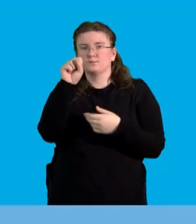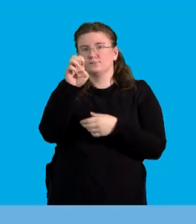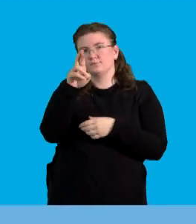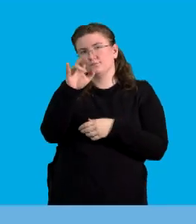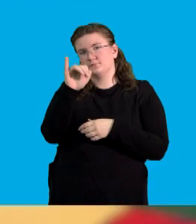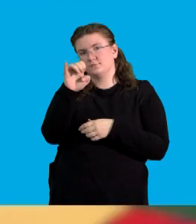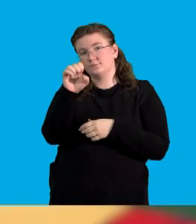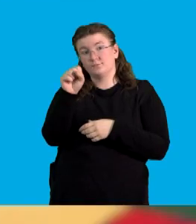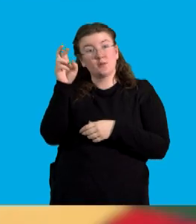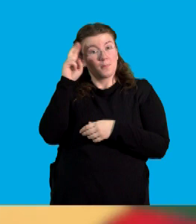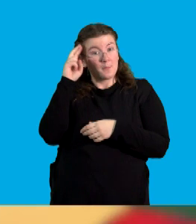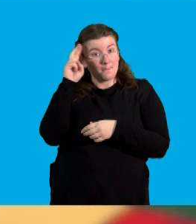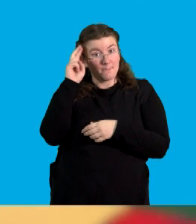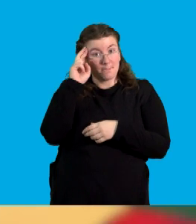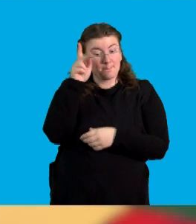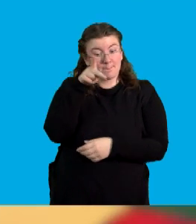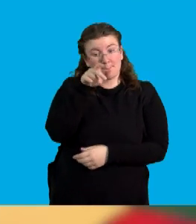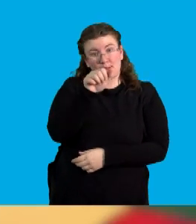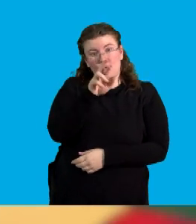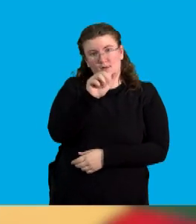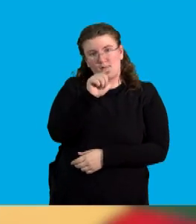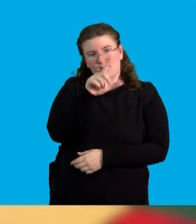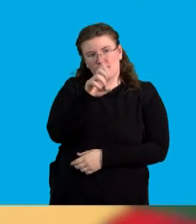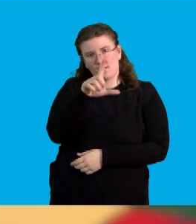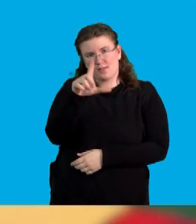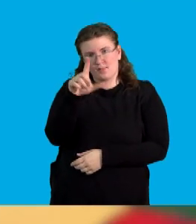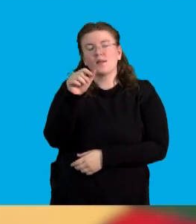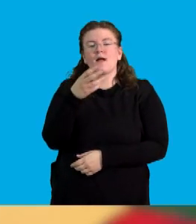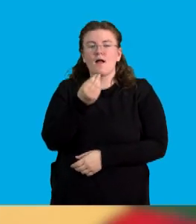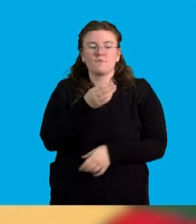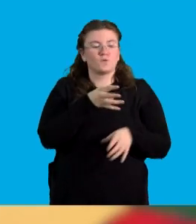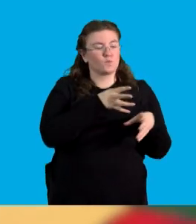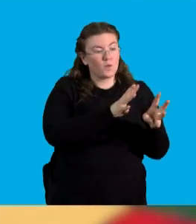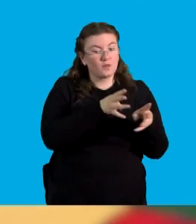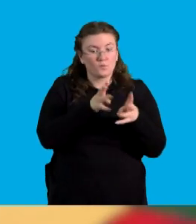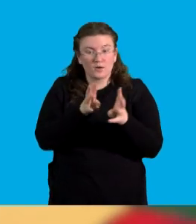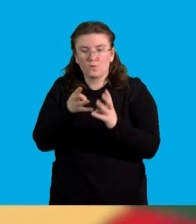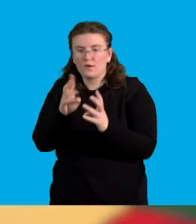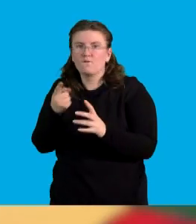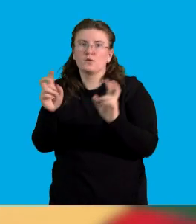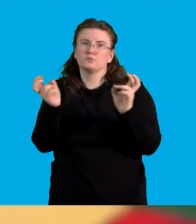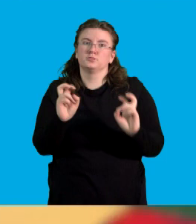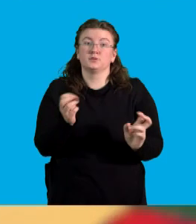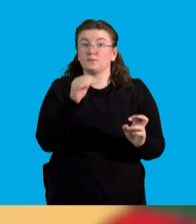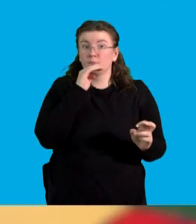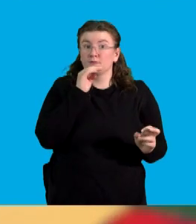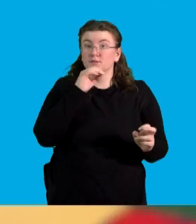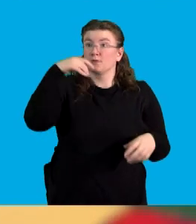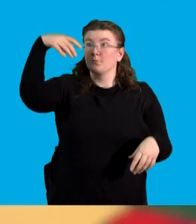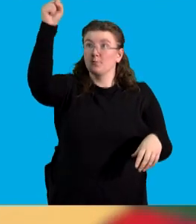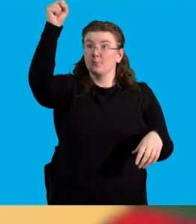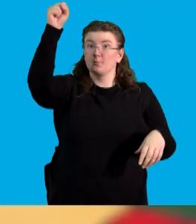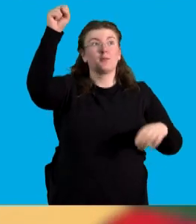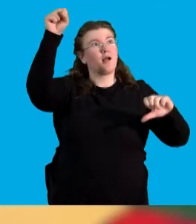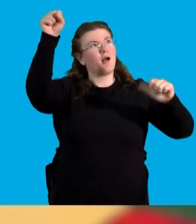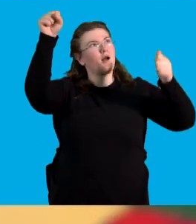remember, in a parallel circuit, that means there's more than one pathway for the current to follow. That means if one light bulb switches off, the other